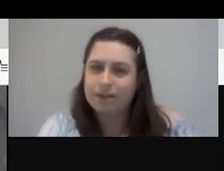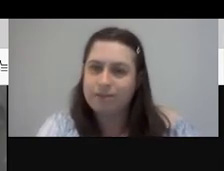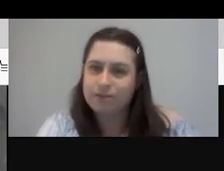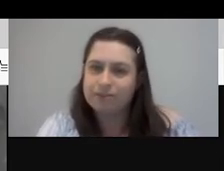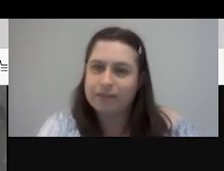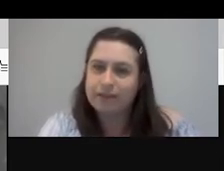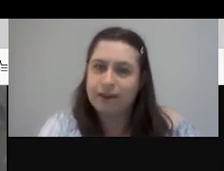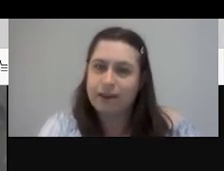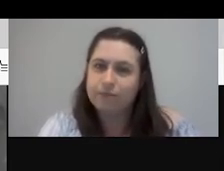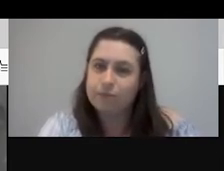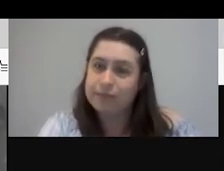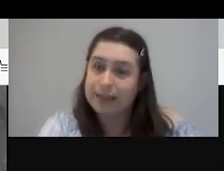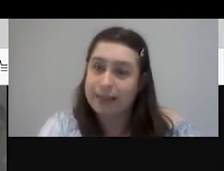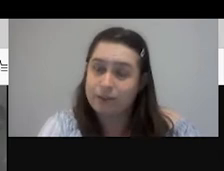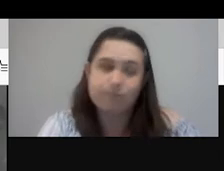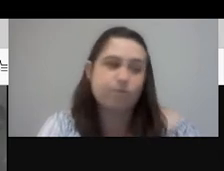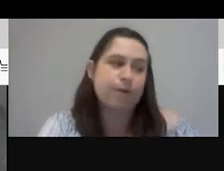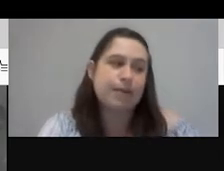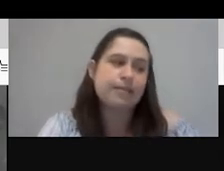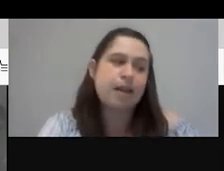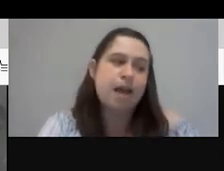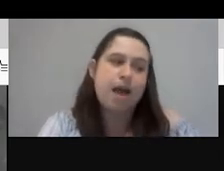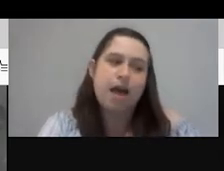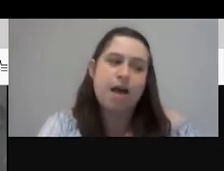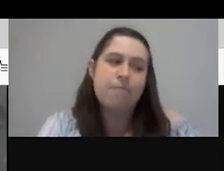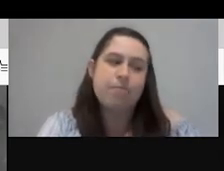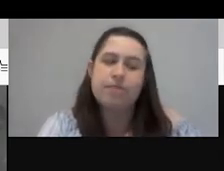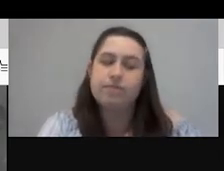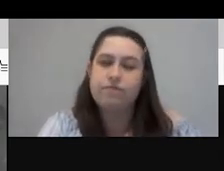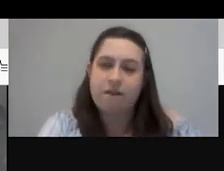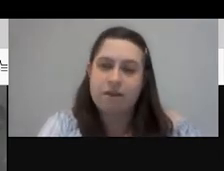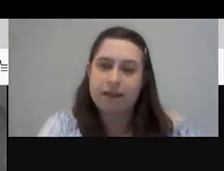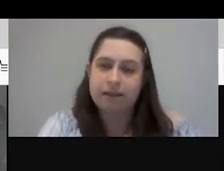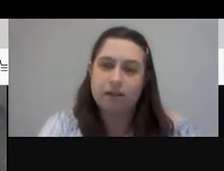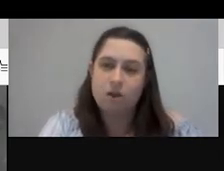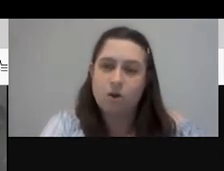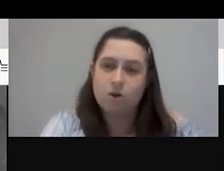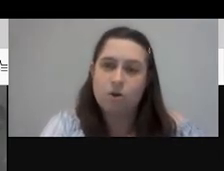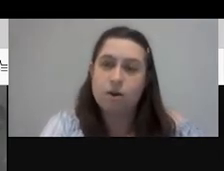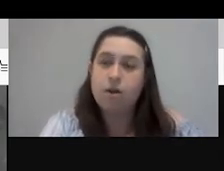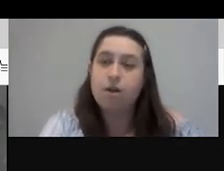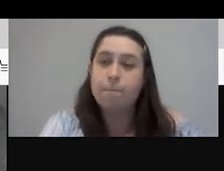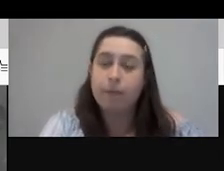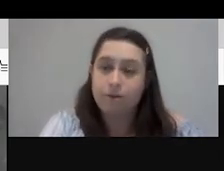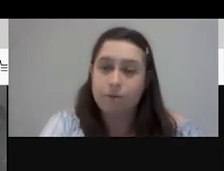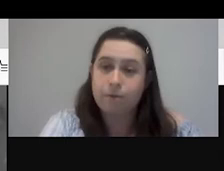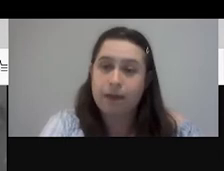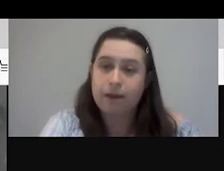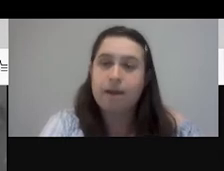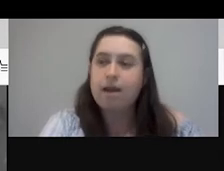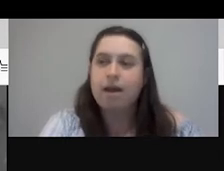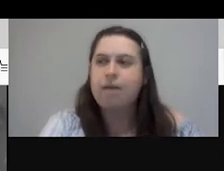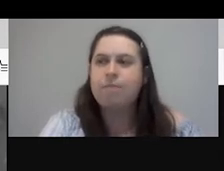about the individuals and their lives. So we want to collect those stories. There's very little on migrant